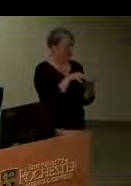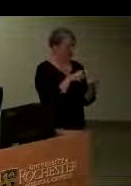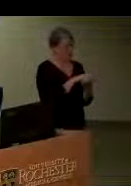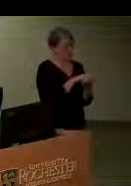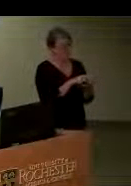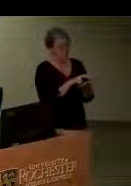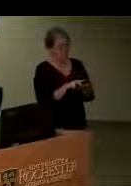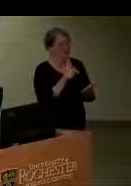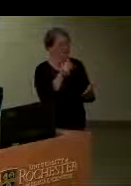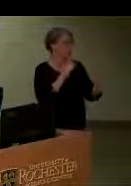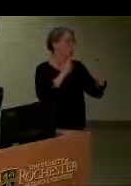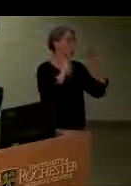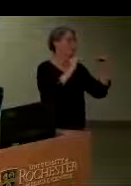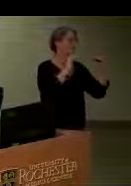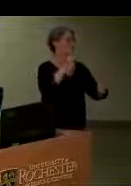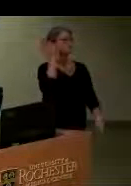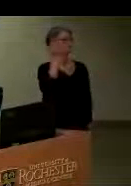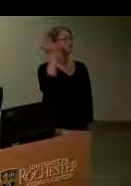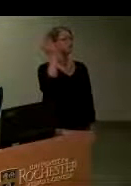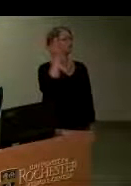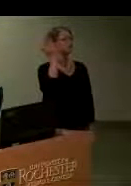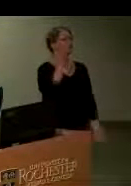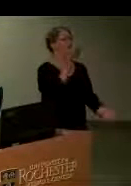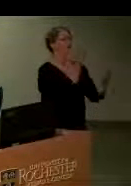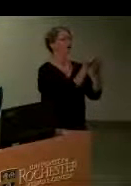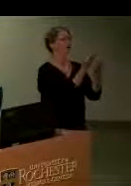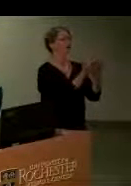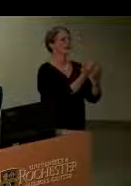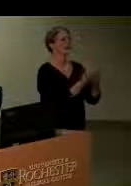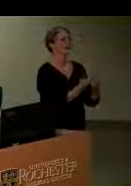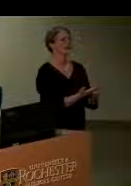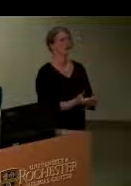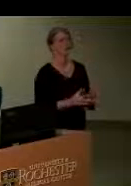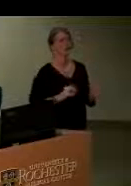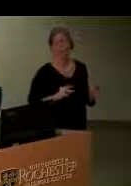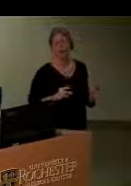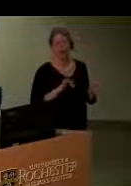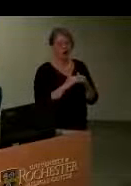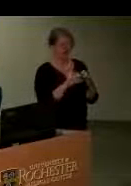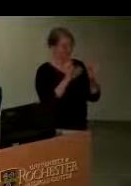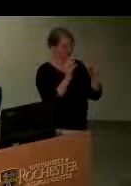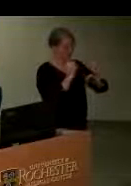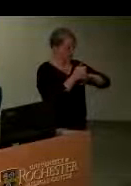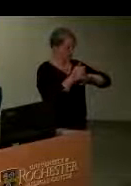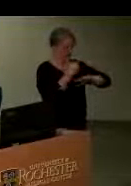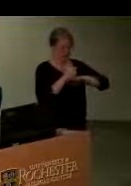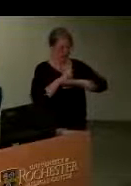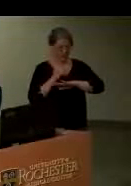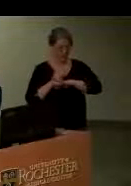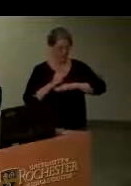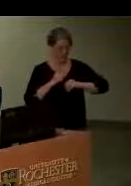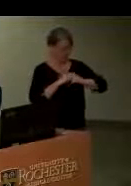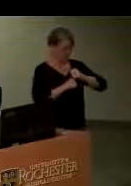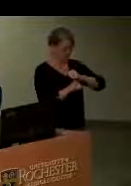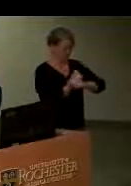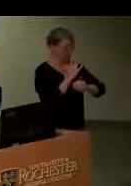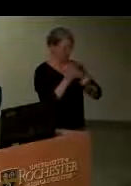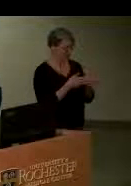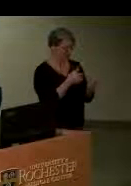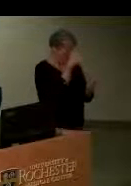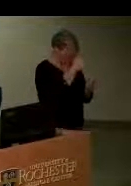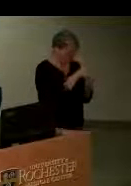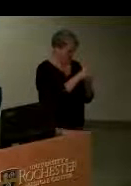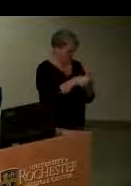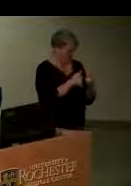It's not to teach them just facts. It's how to put these things into a format that makes it easy to remember and when it applies